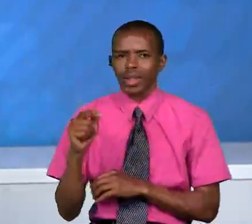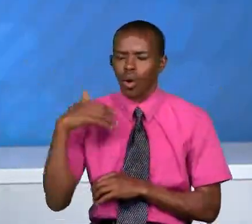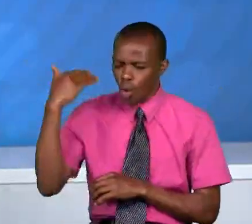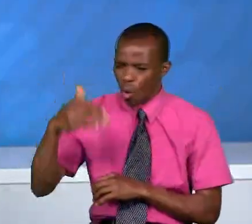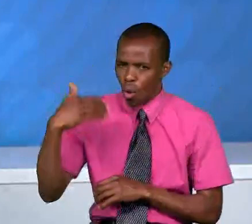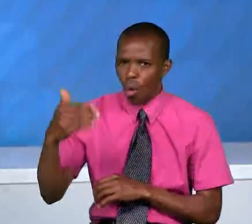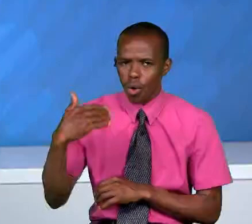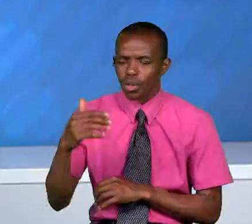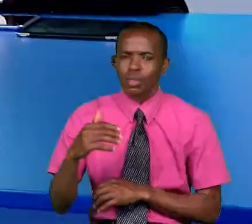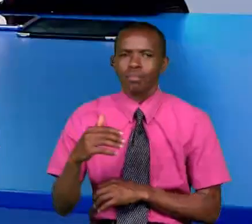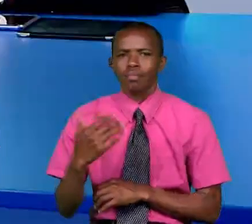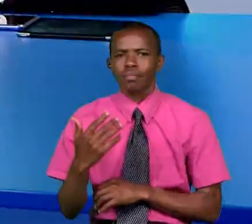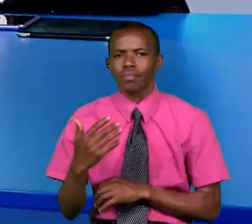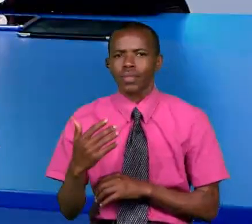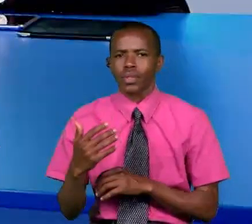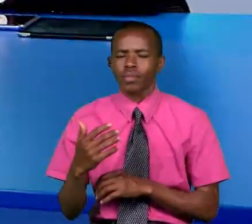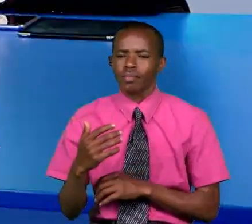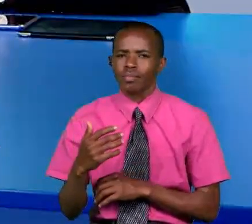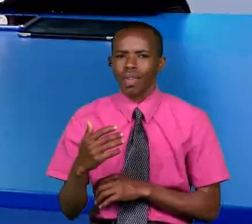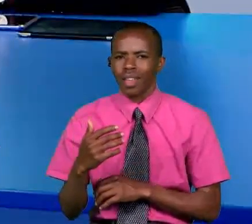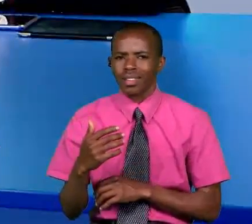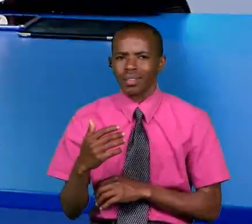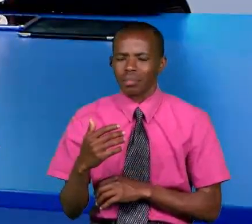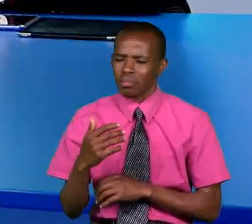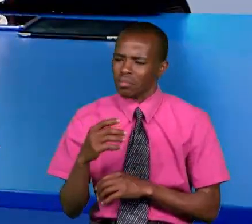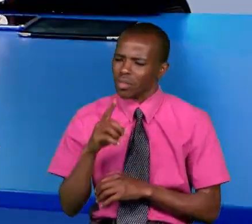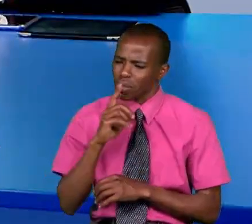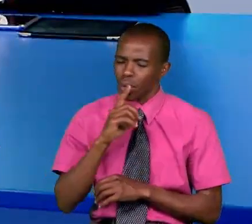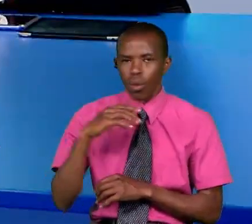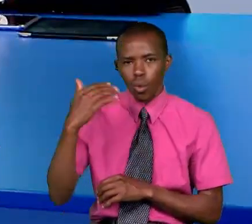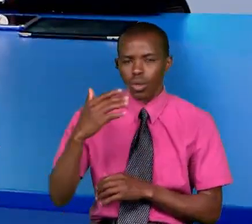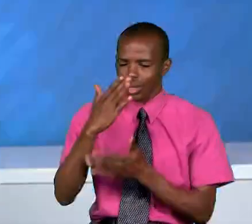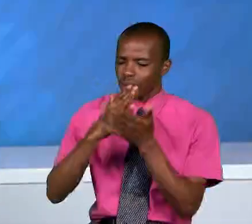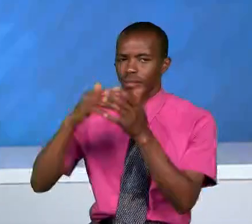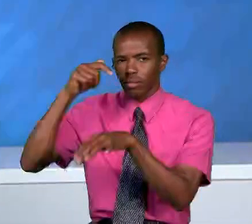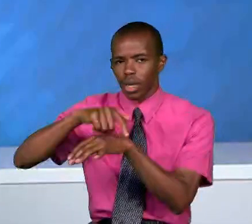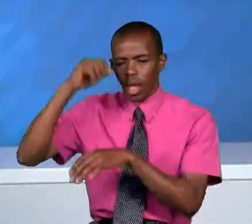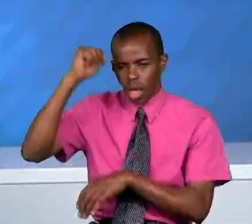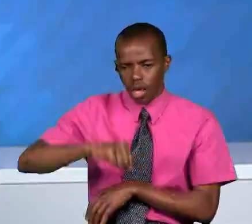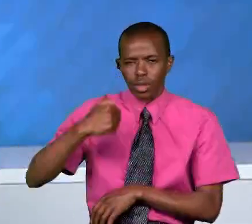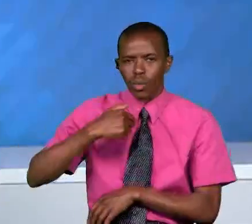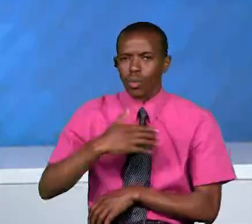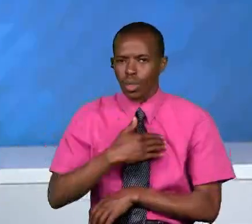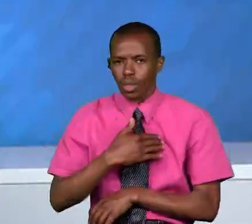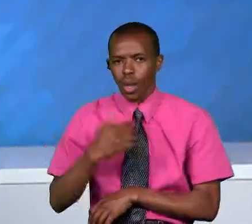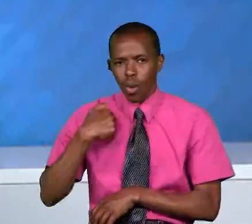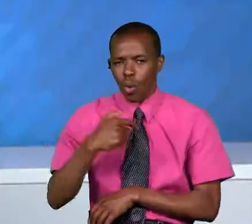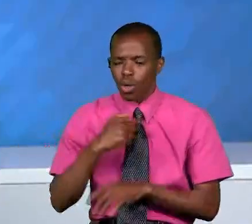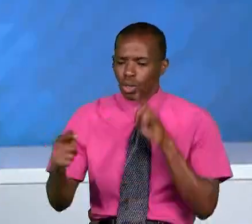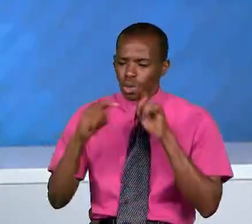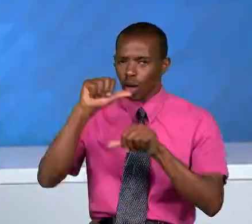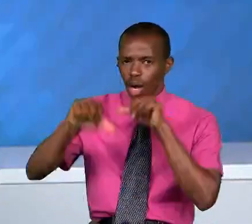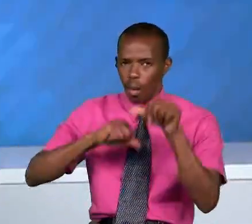taken with a very, you know, with a slight, you know, pinch of salt. Sometimes, yes, we may not really talk